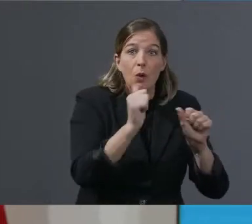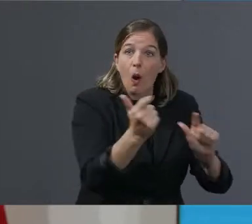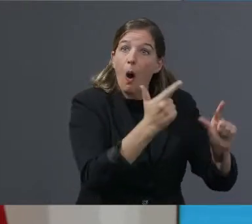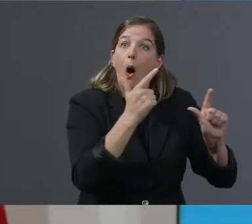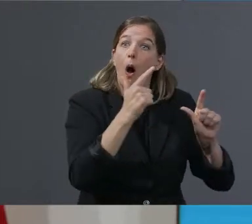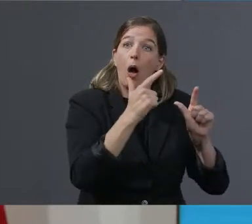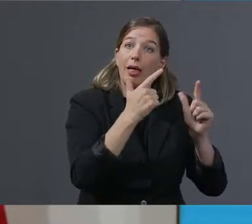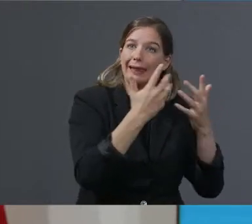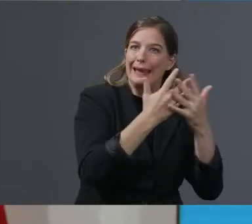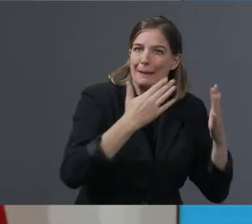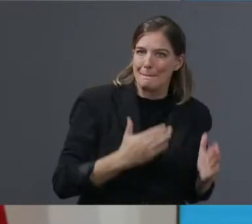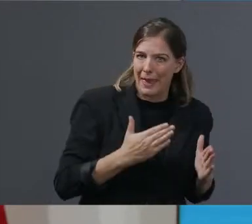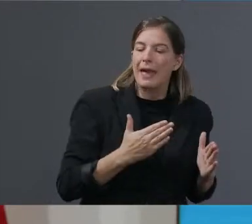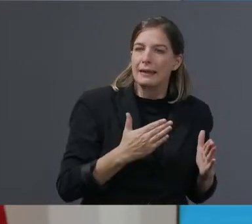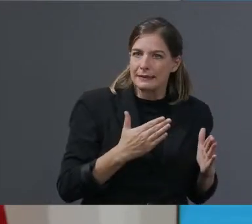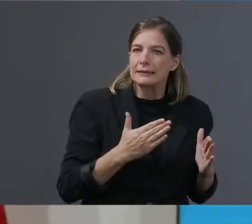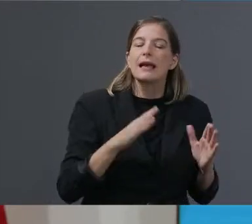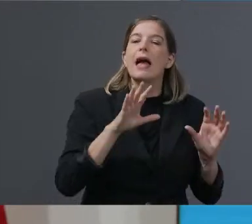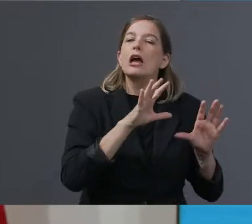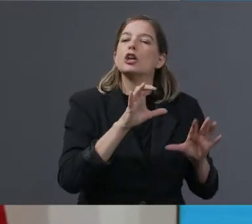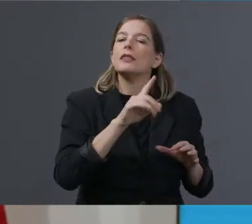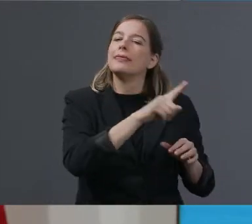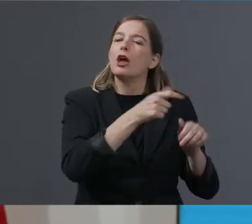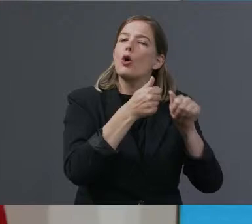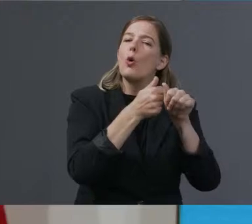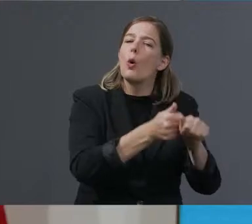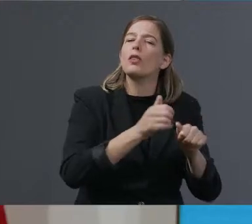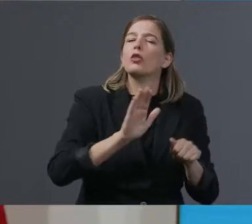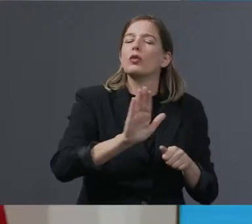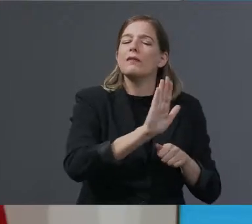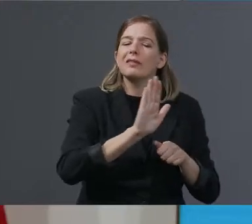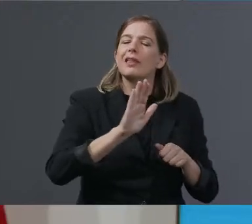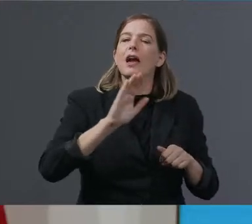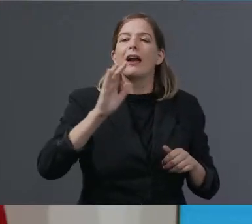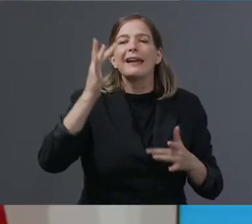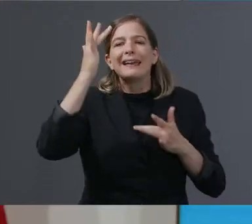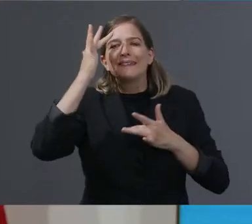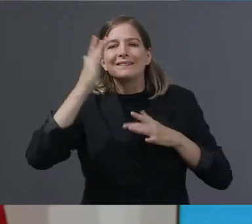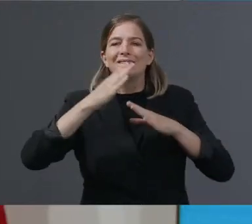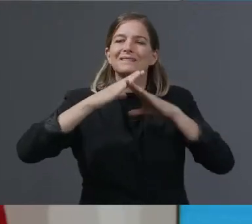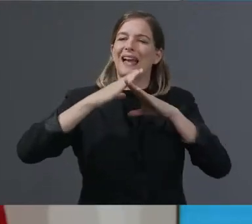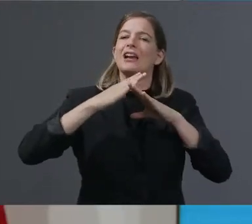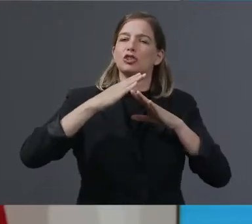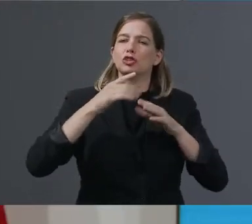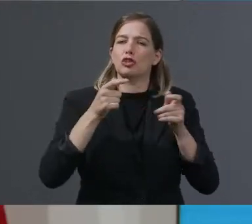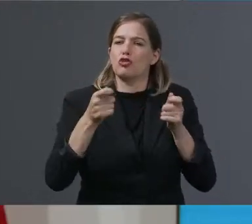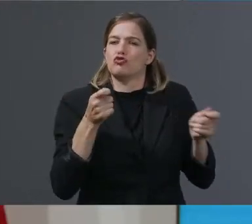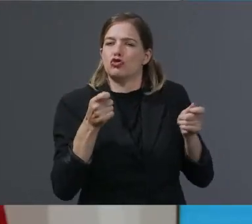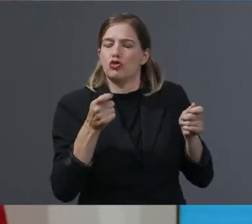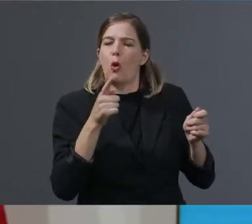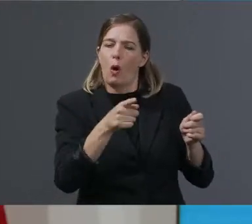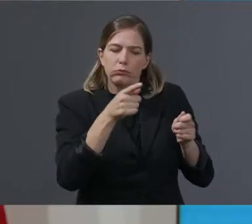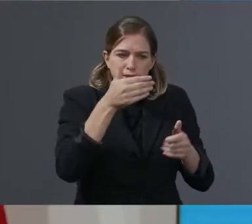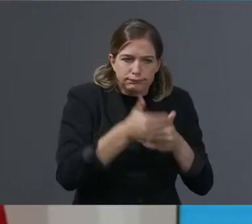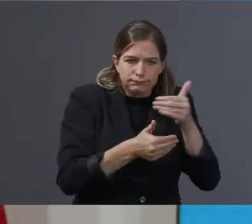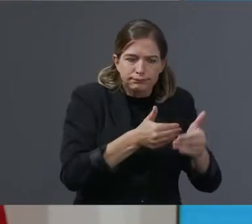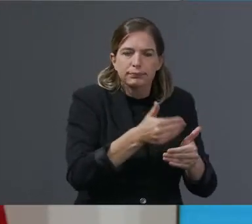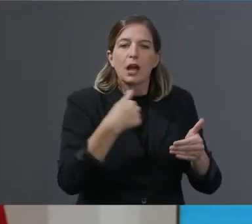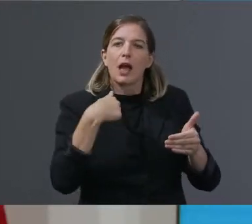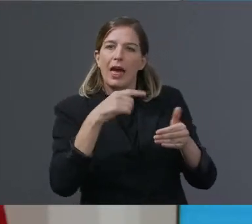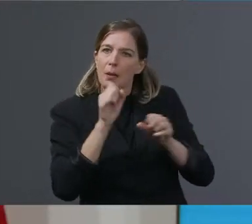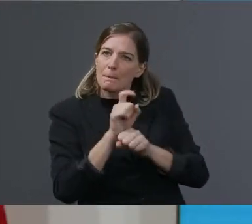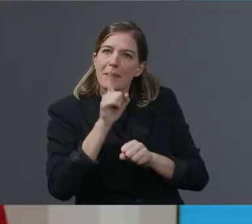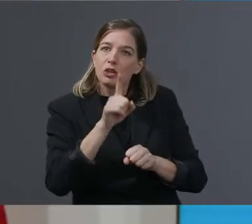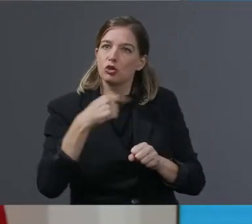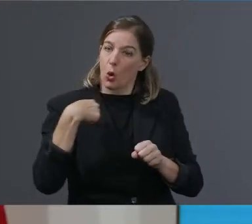have gone through their infection control practices with each of the facilities, and we are going on site to make sure that they are being implemented on